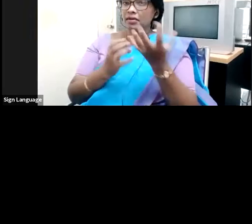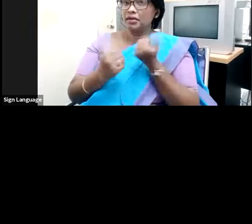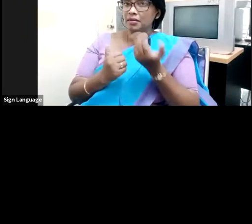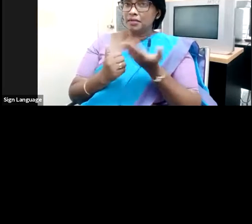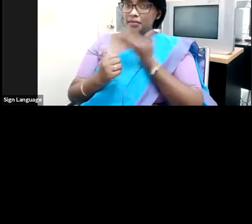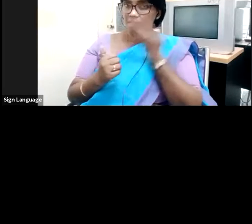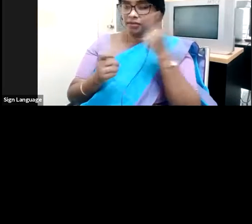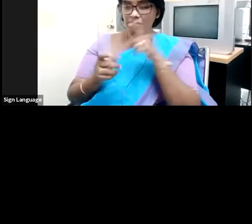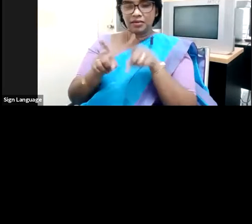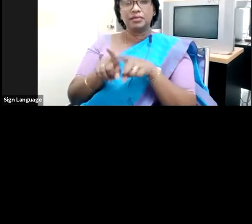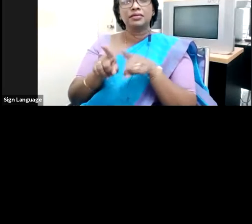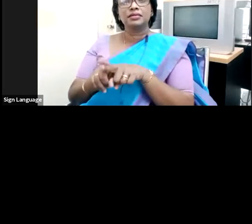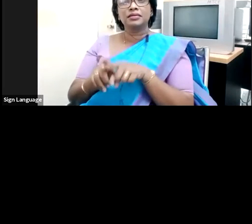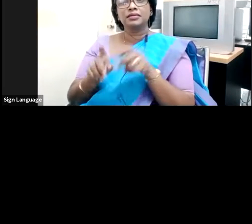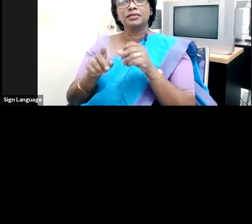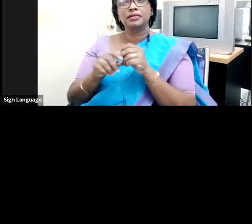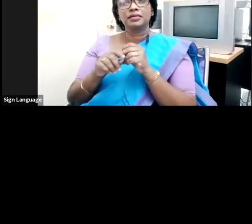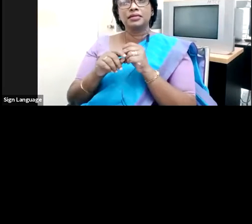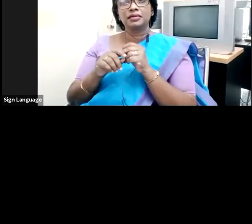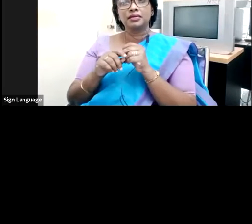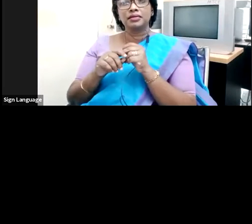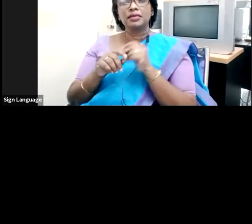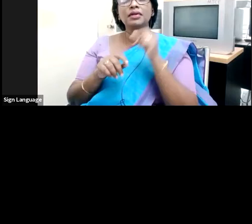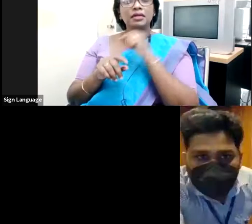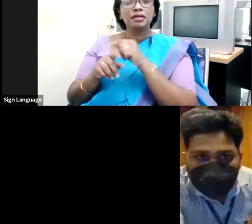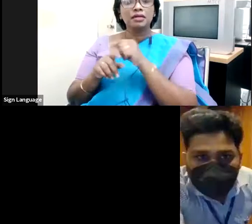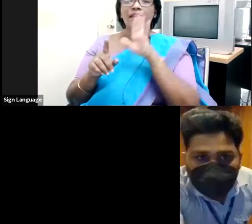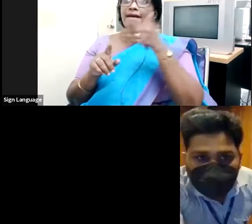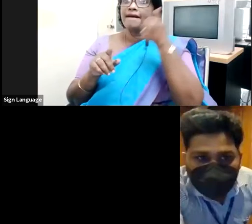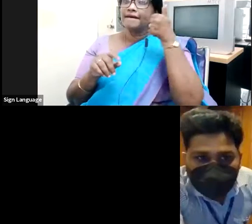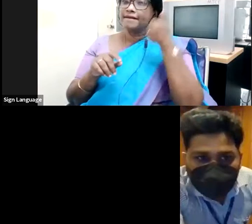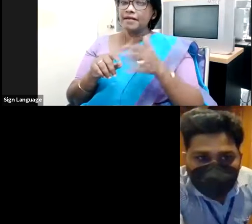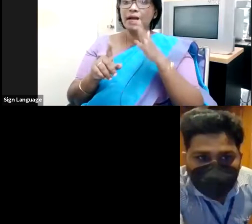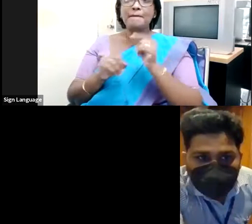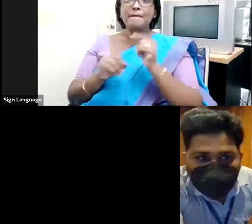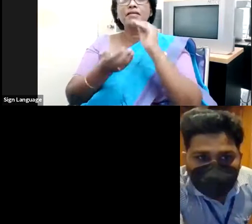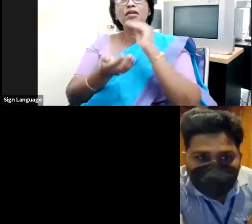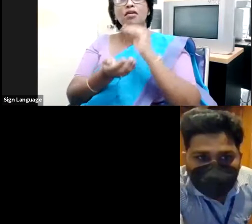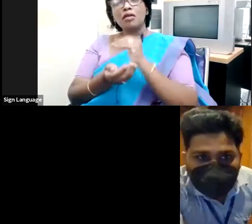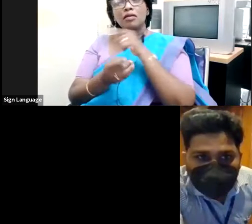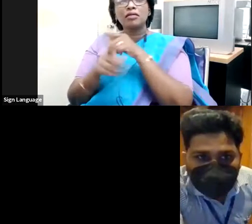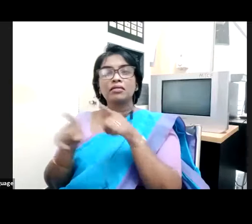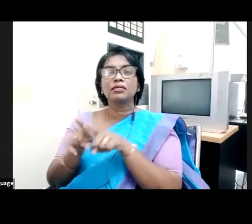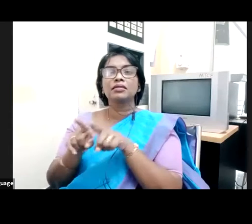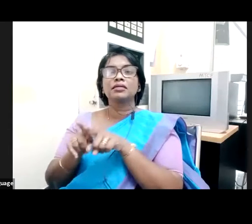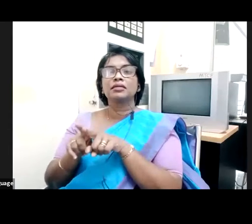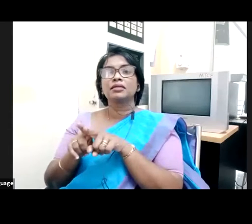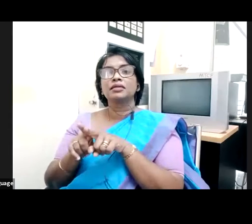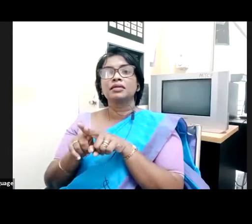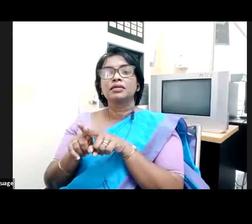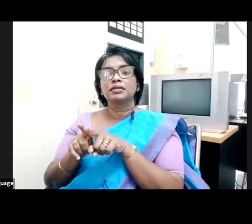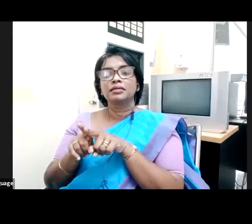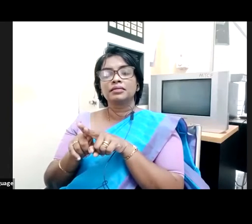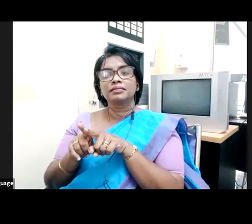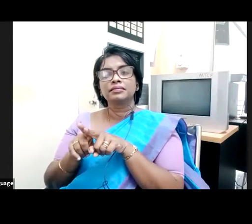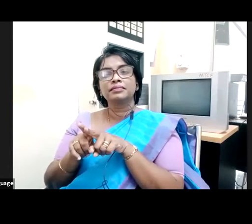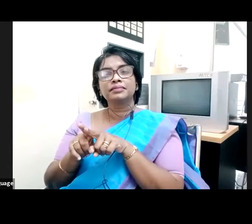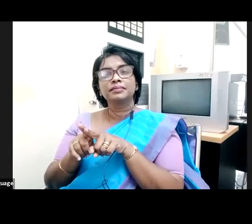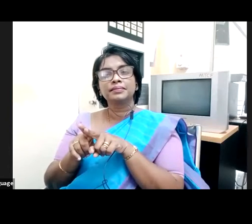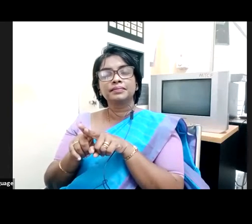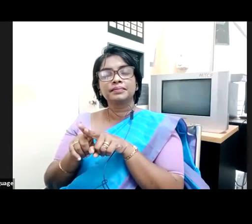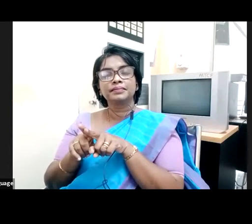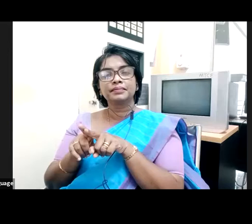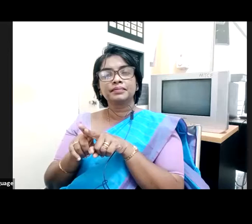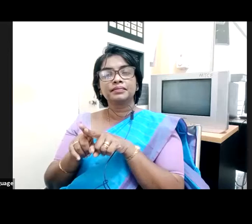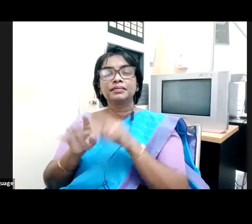I find it important for the private sector to reach out to people of all gender and sexual identity, people living